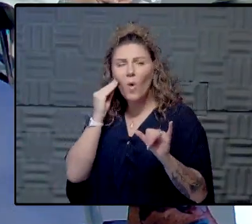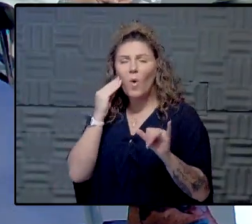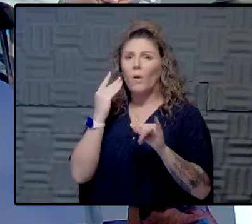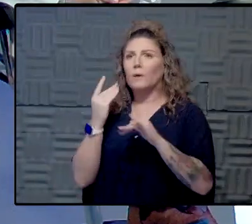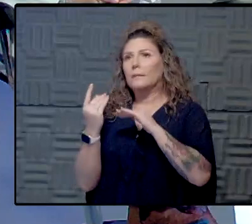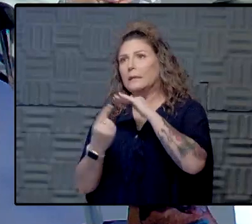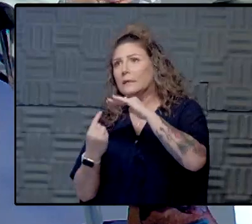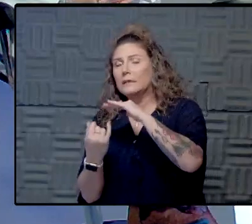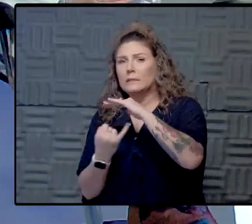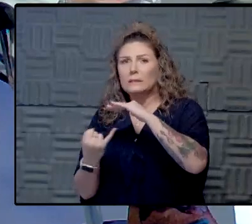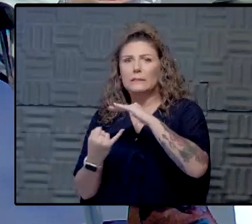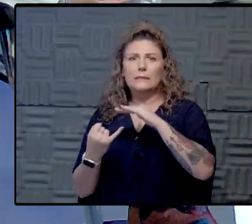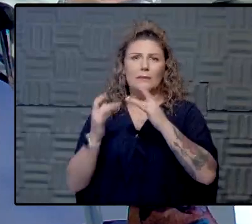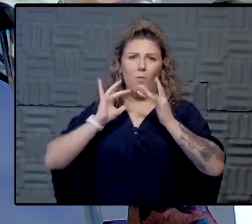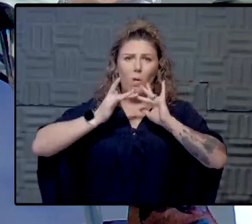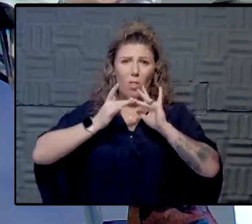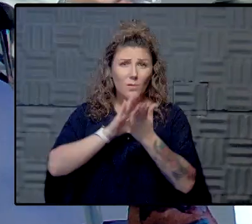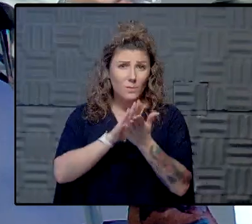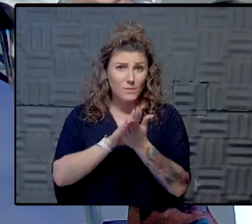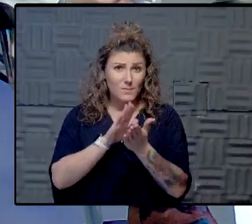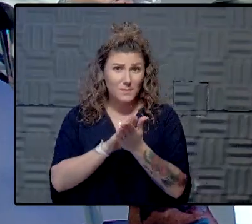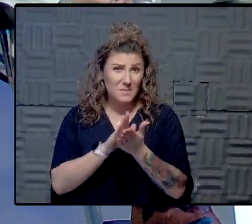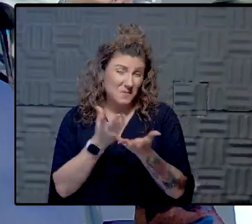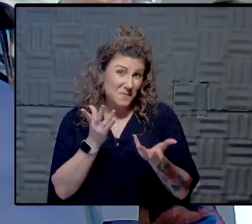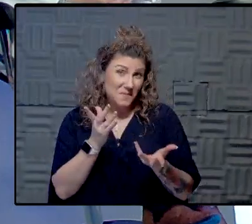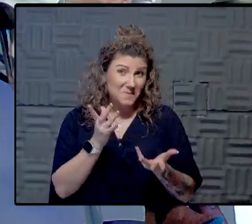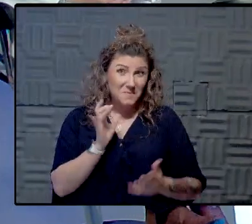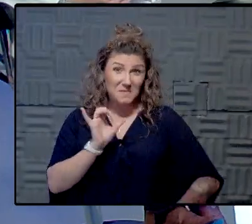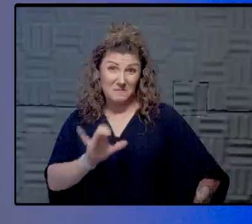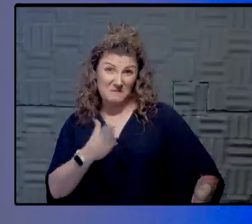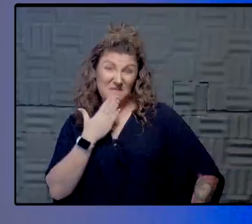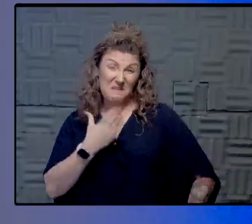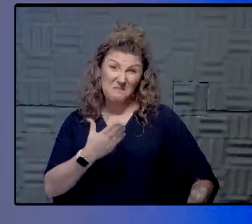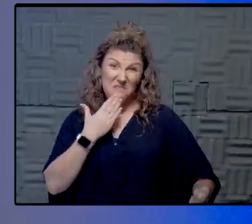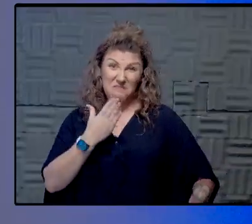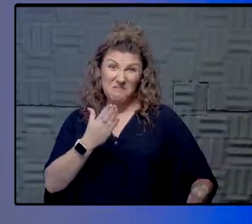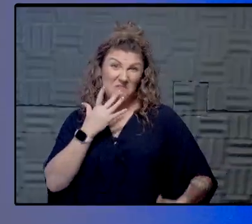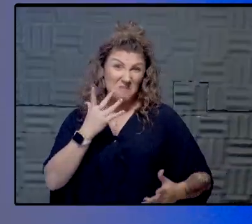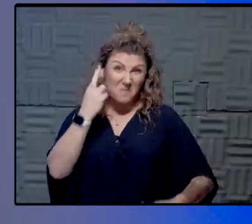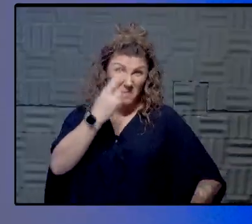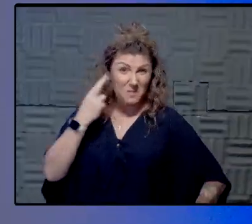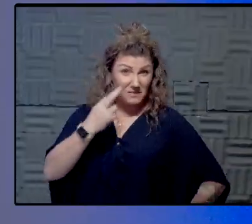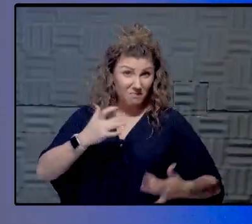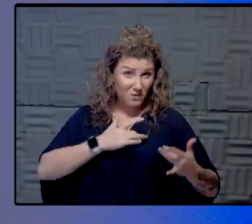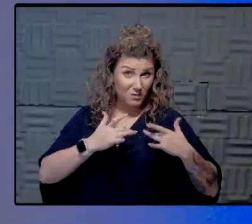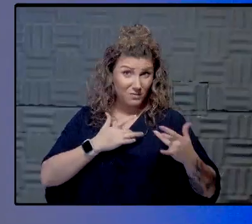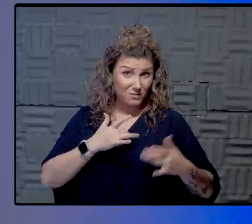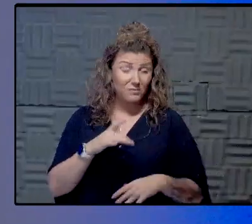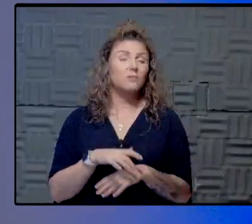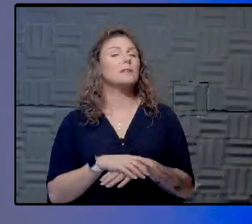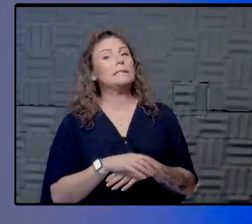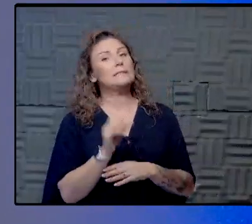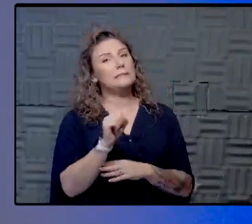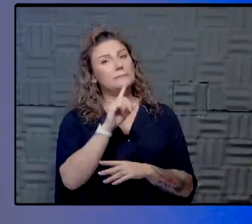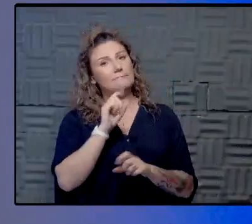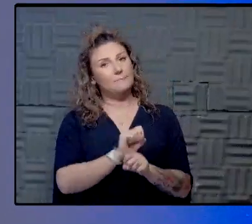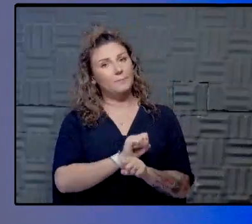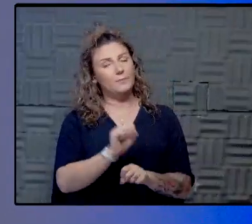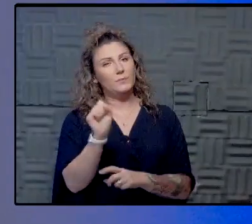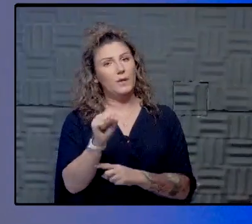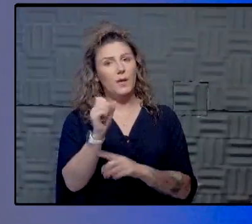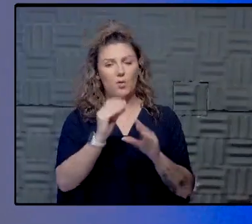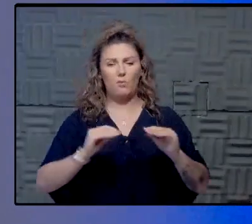online schooling. Did we have a right to be concerned at that point? Absolutely. Yeah. In fact, we're getting more and